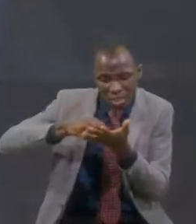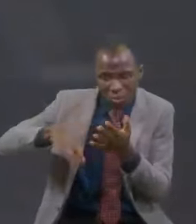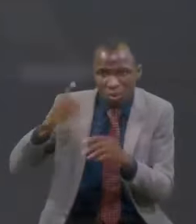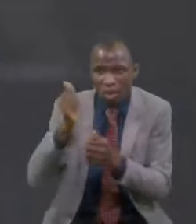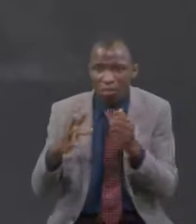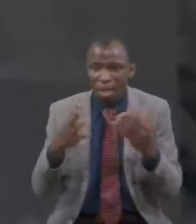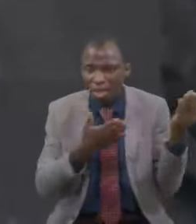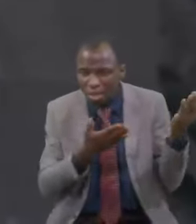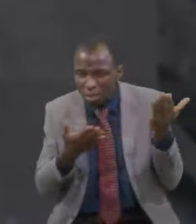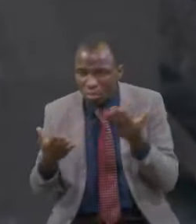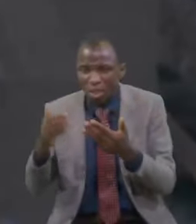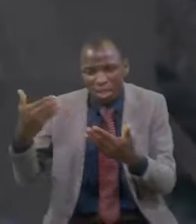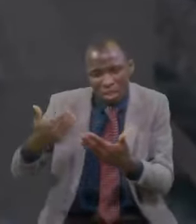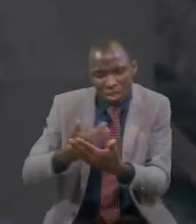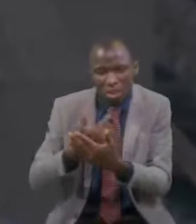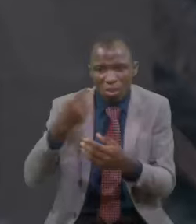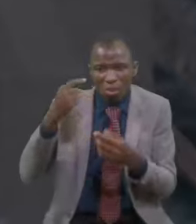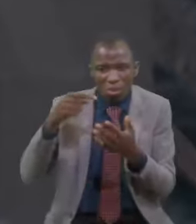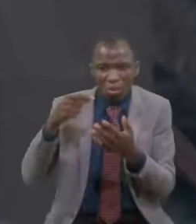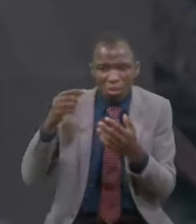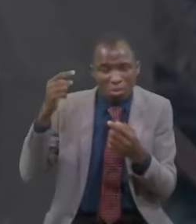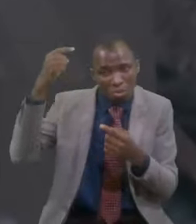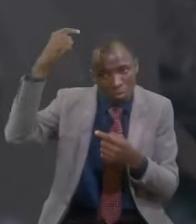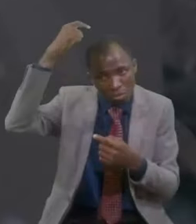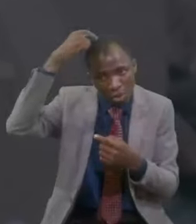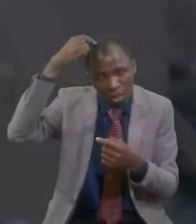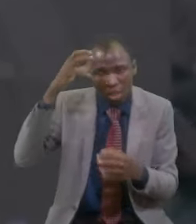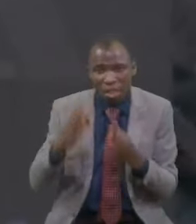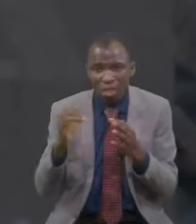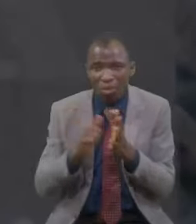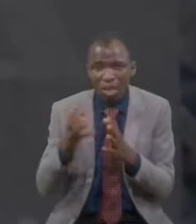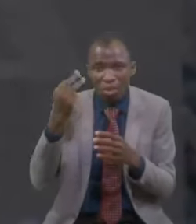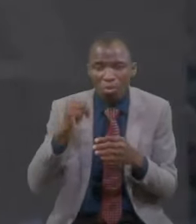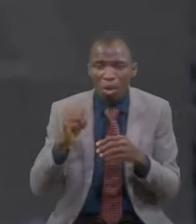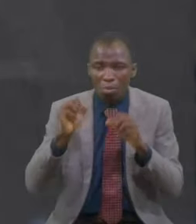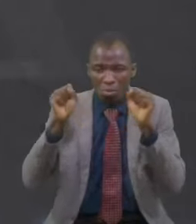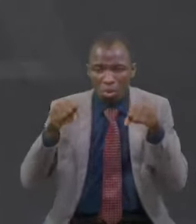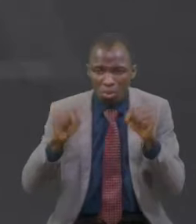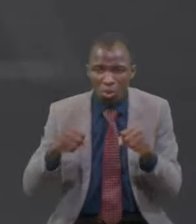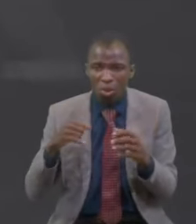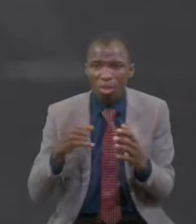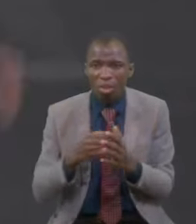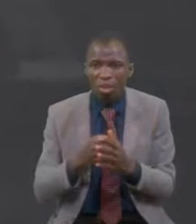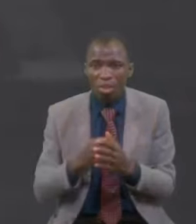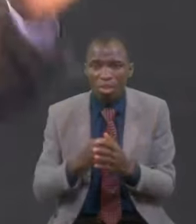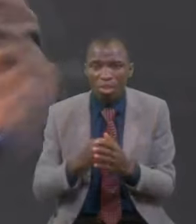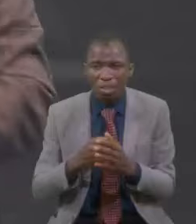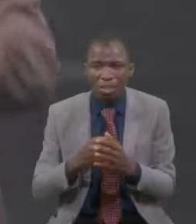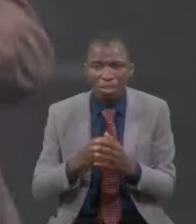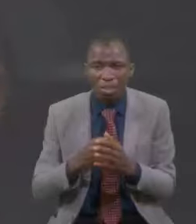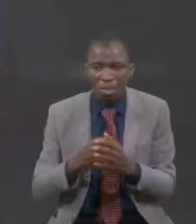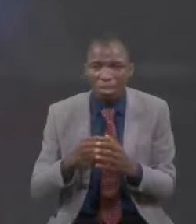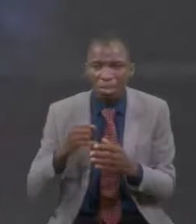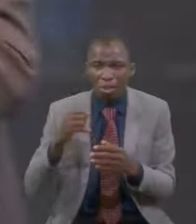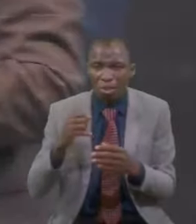new brain, if that were possible, the cost is prohibitive. And then everything